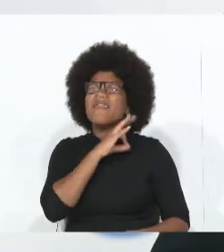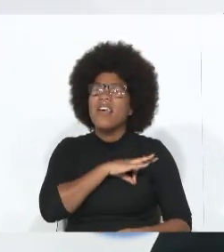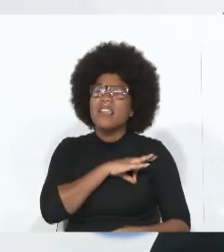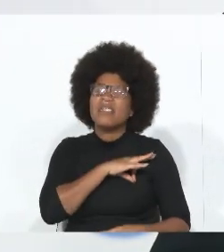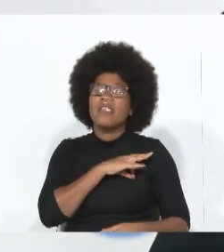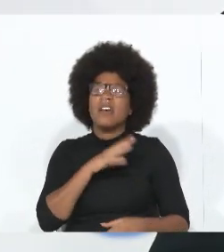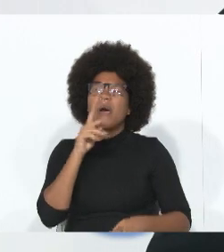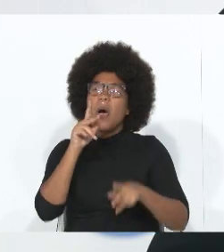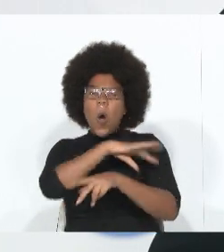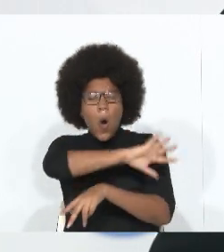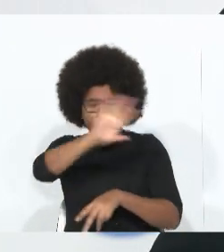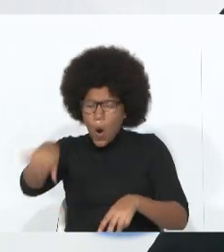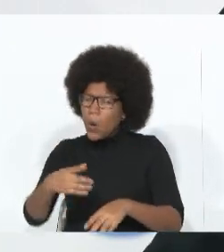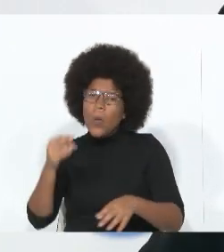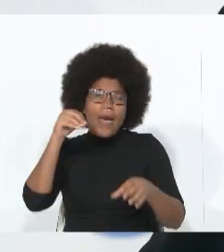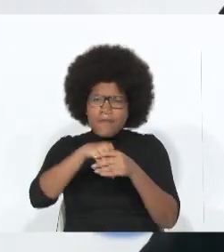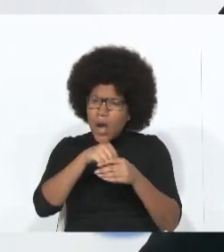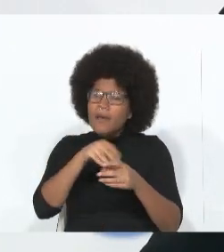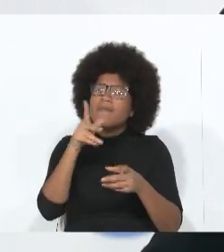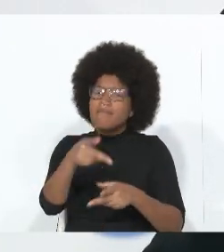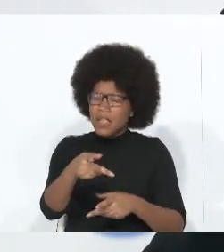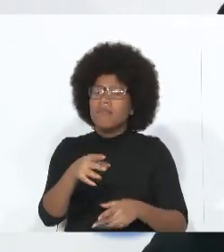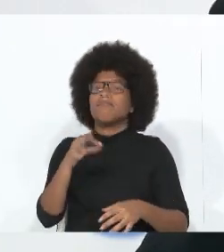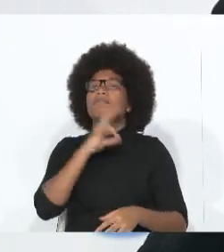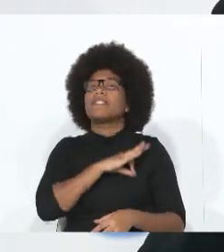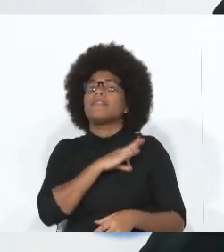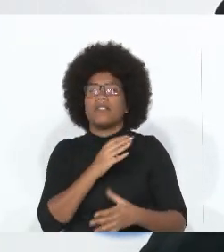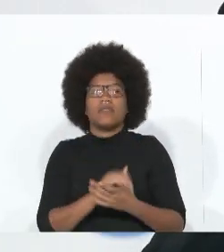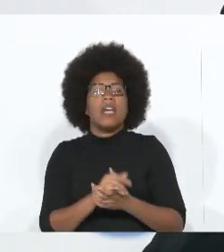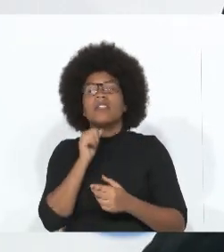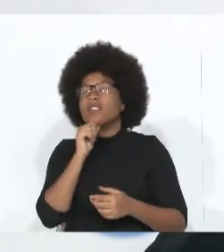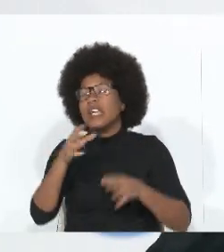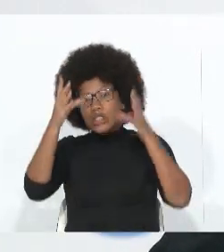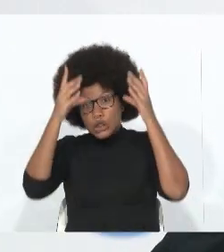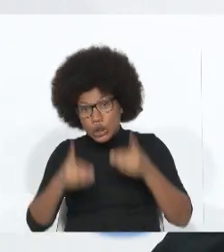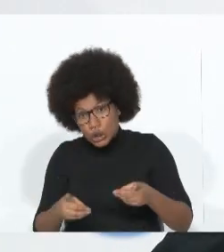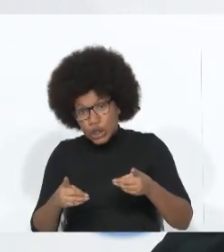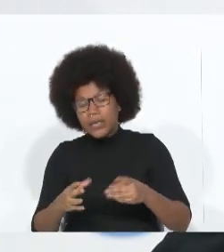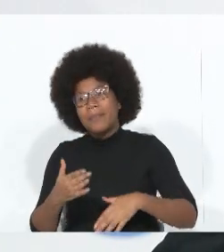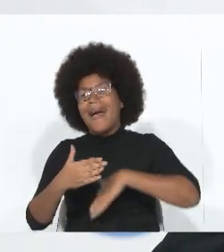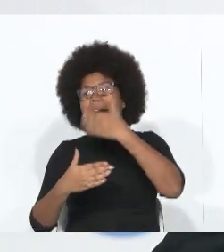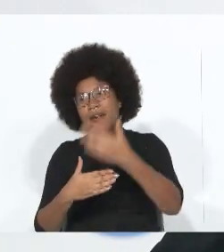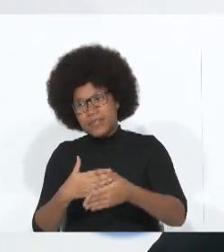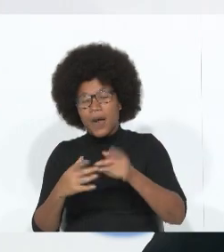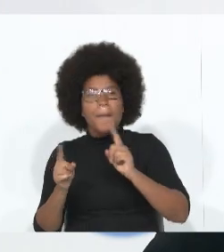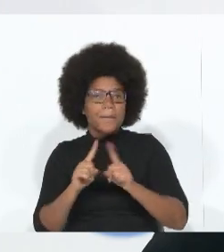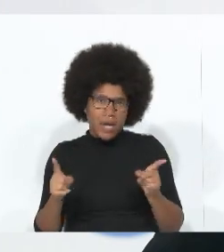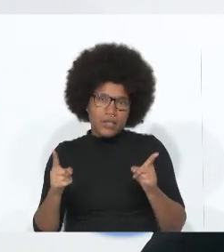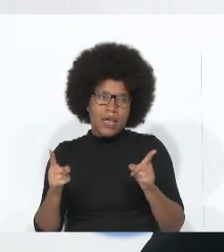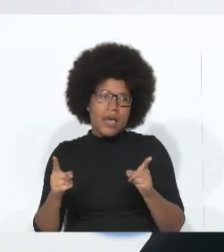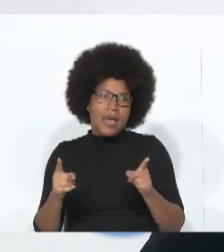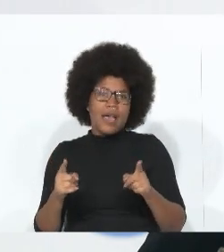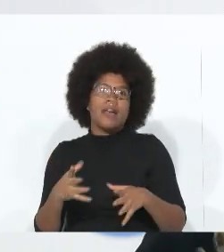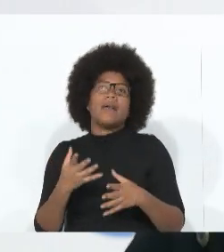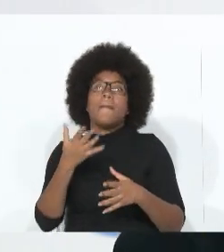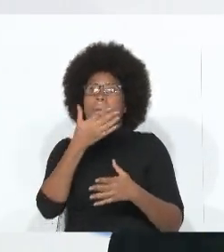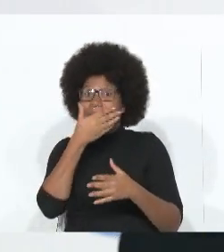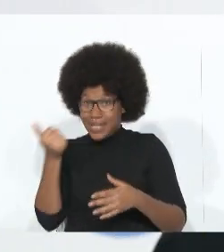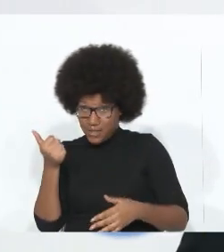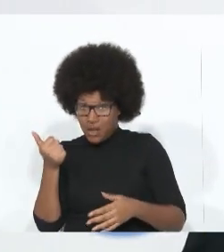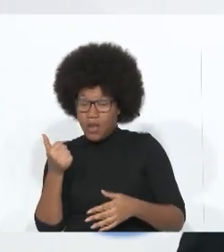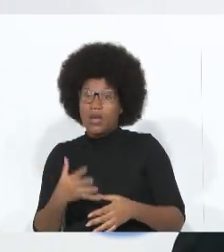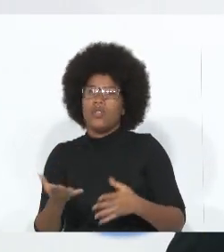there. But it's not a decision. Well, I mean, I guess you can make it after the fact. But ideally, it's a thing that you